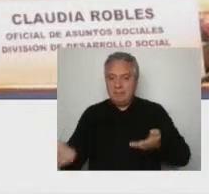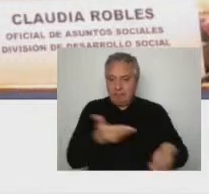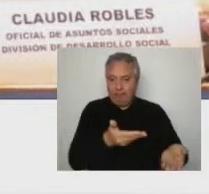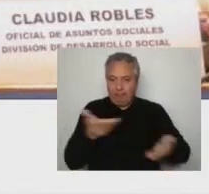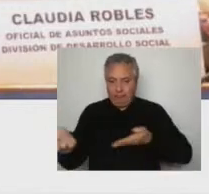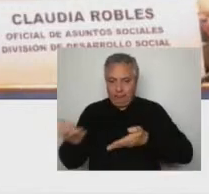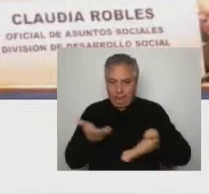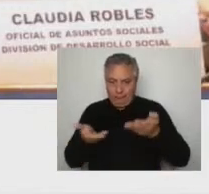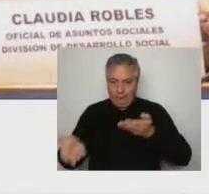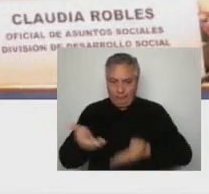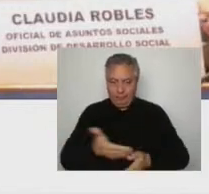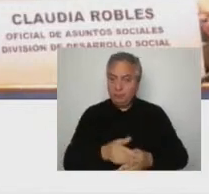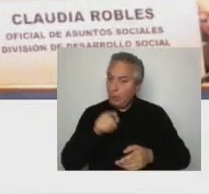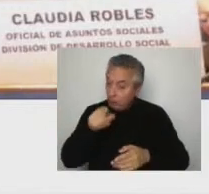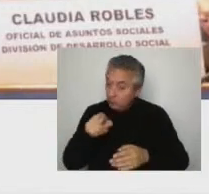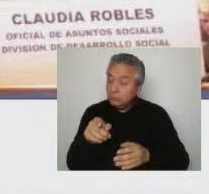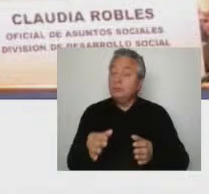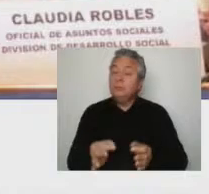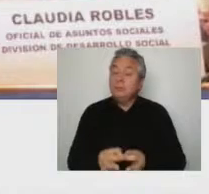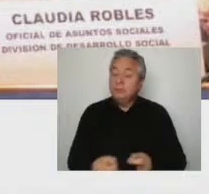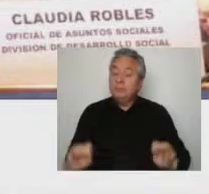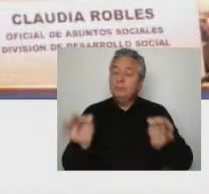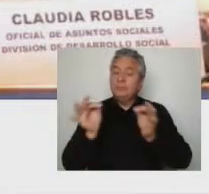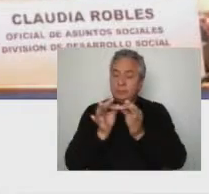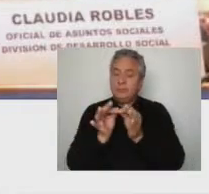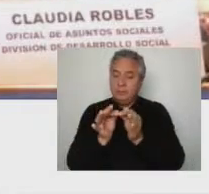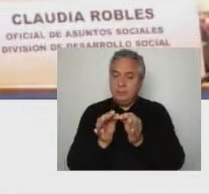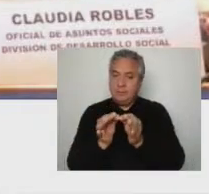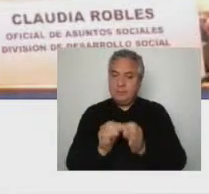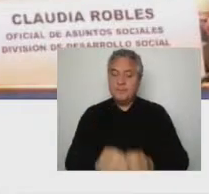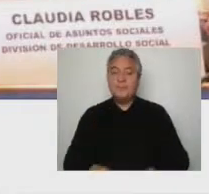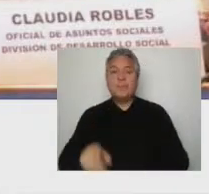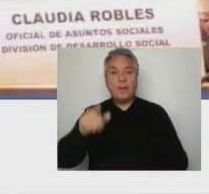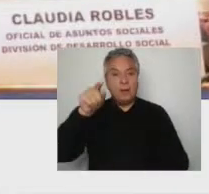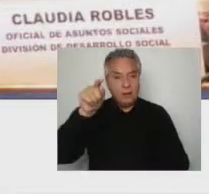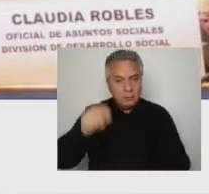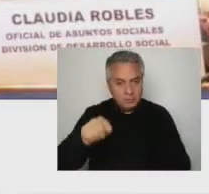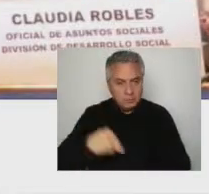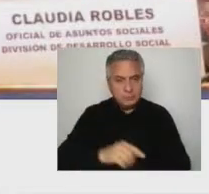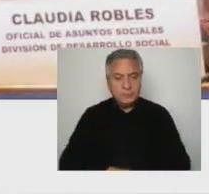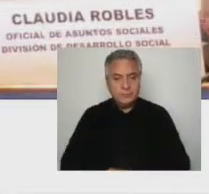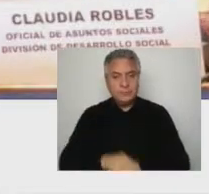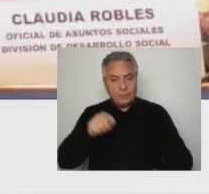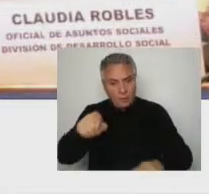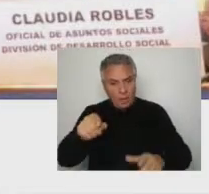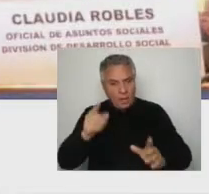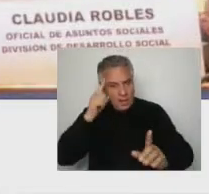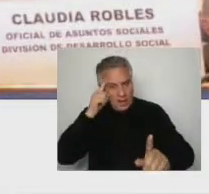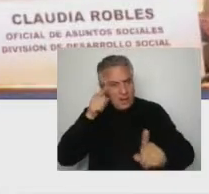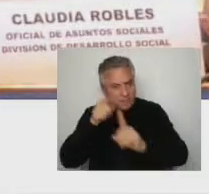and that is a key aspect. Now, these objectives